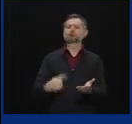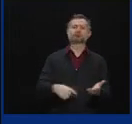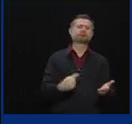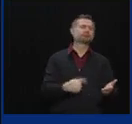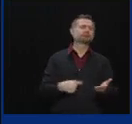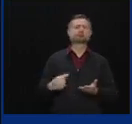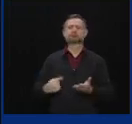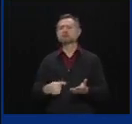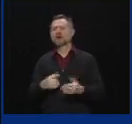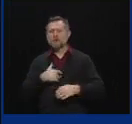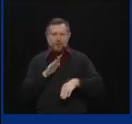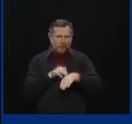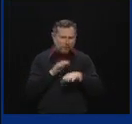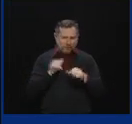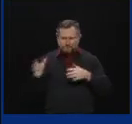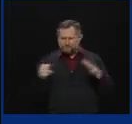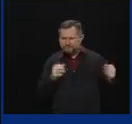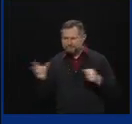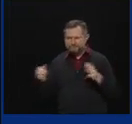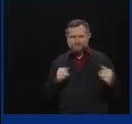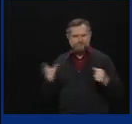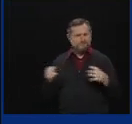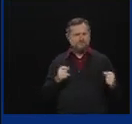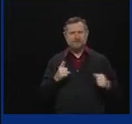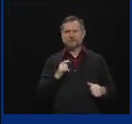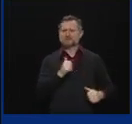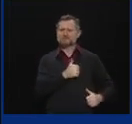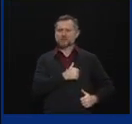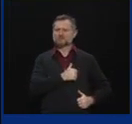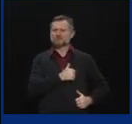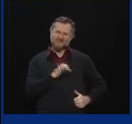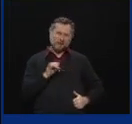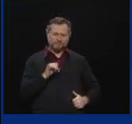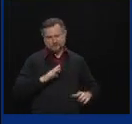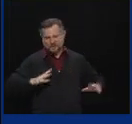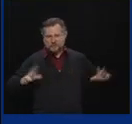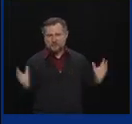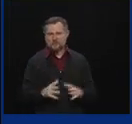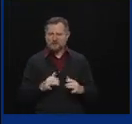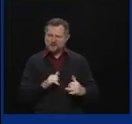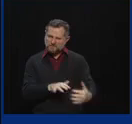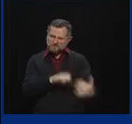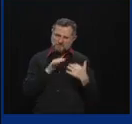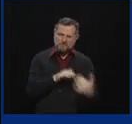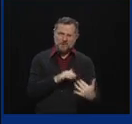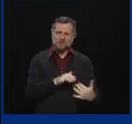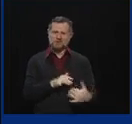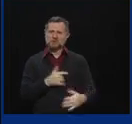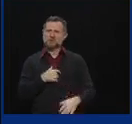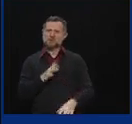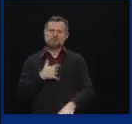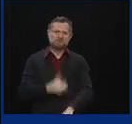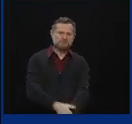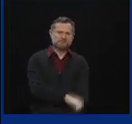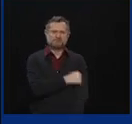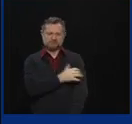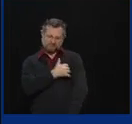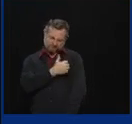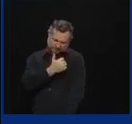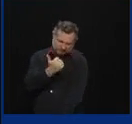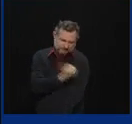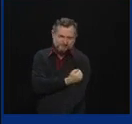arms. Rolling up the sleeves and getting vaccinated in your arm, and getting a booster, and getting your